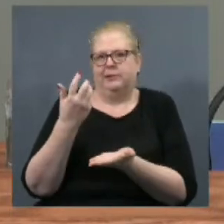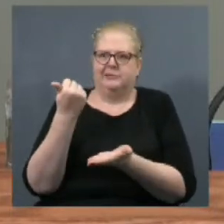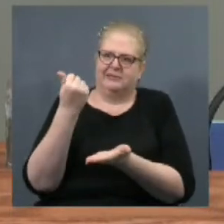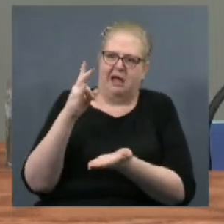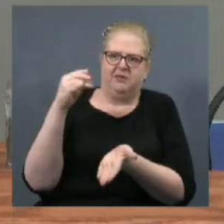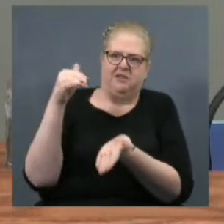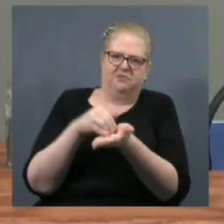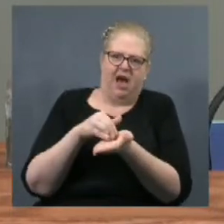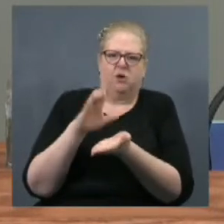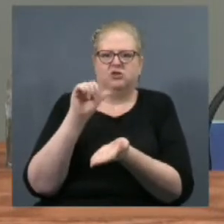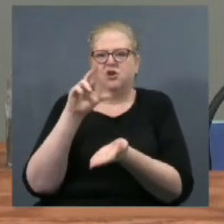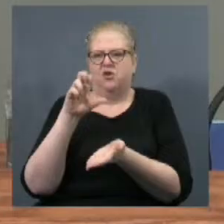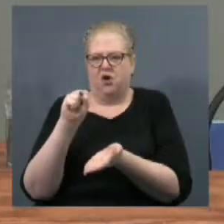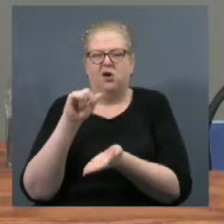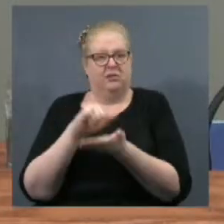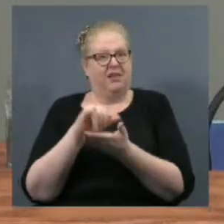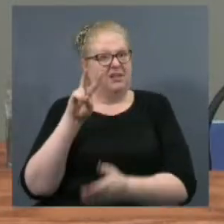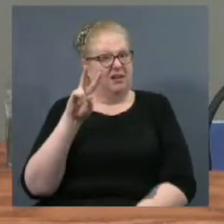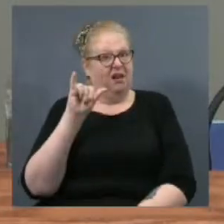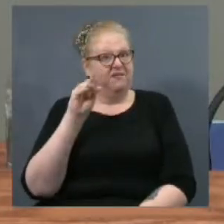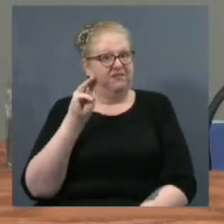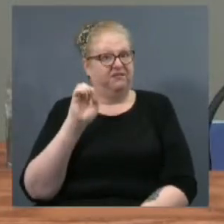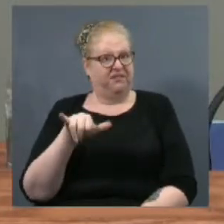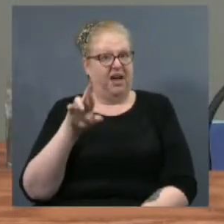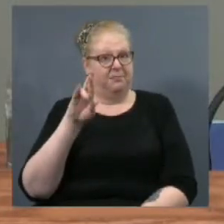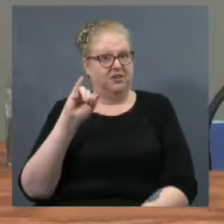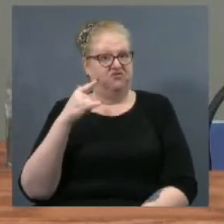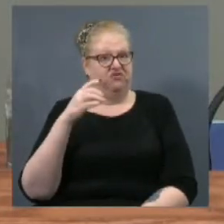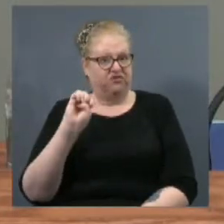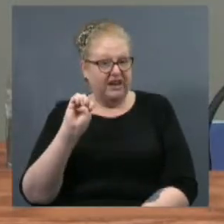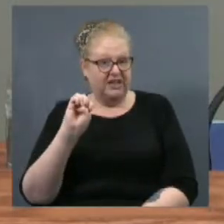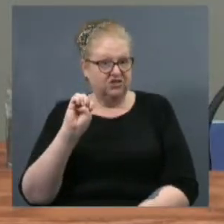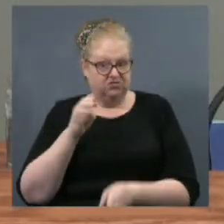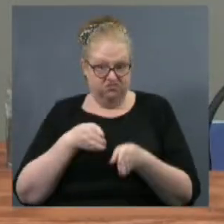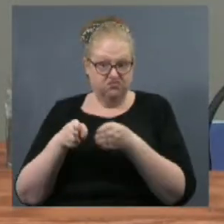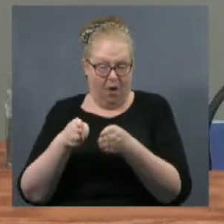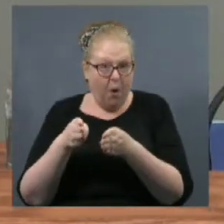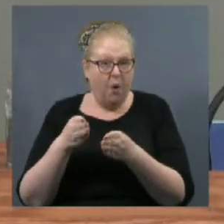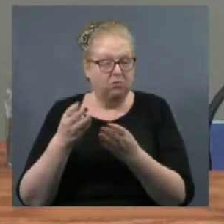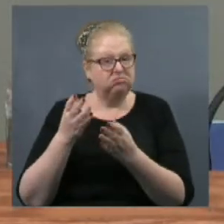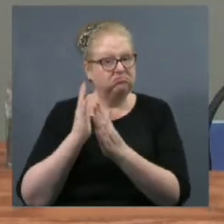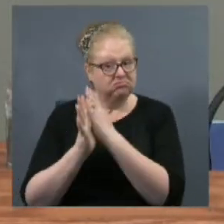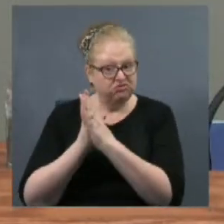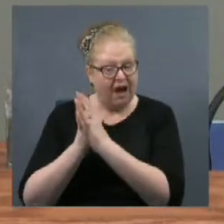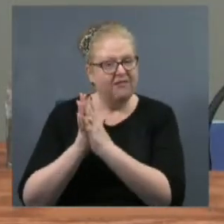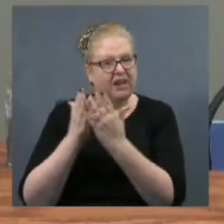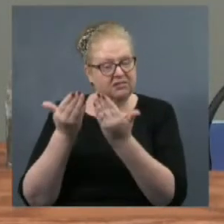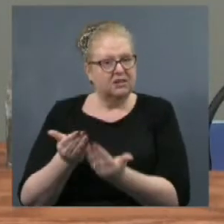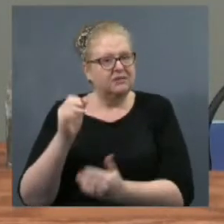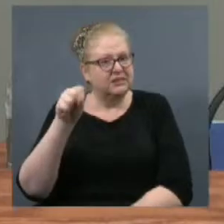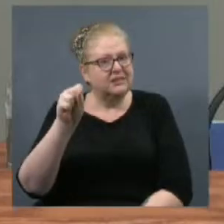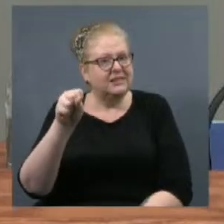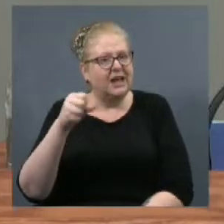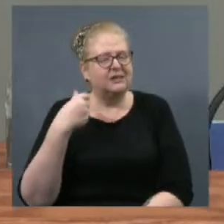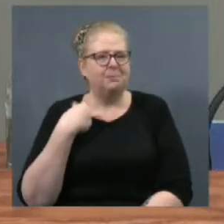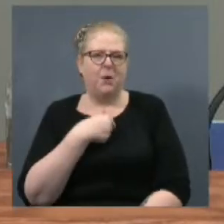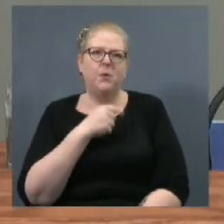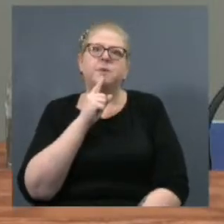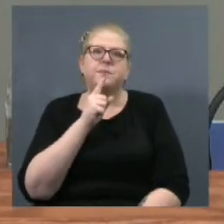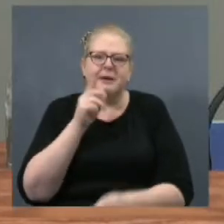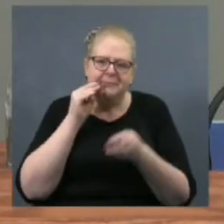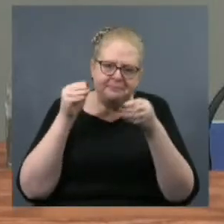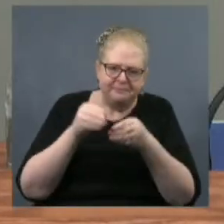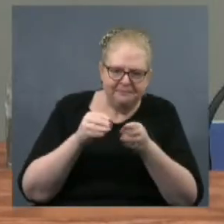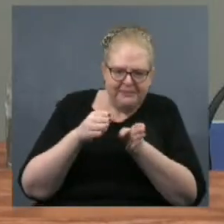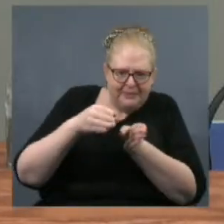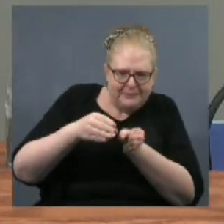does. Or I'll do this project or this project. So we're piecemealing, basically trying to help our people.